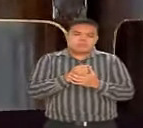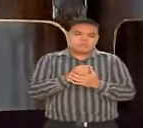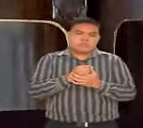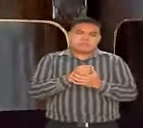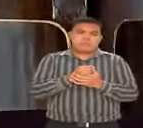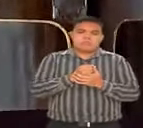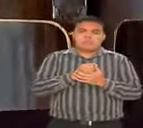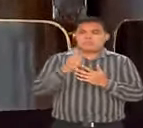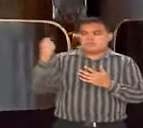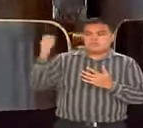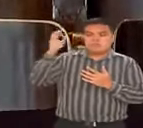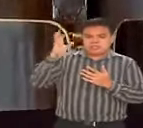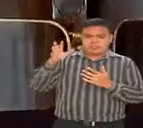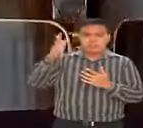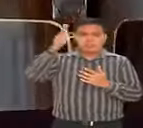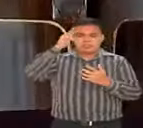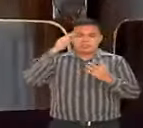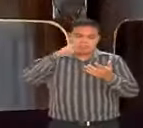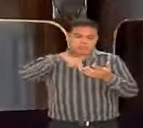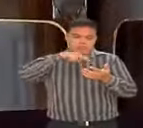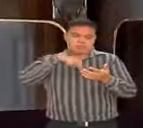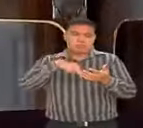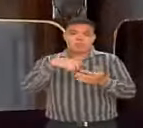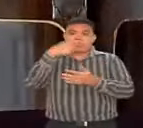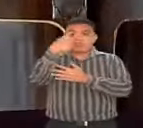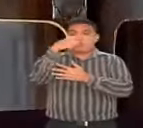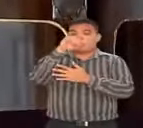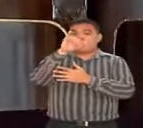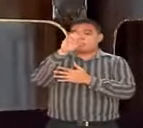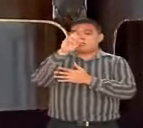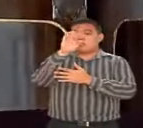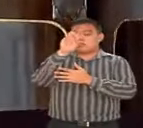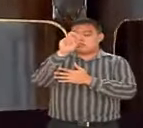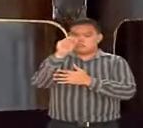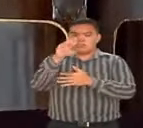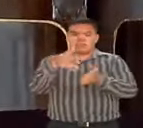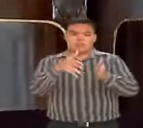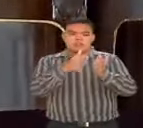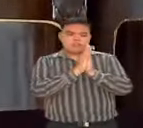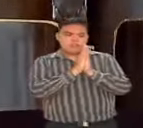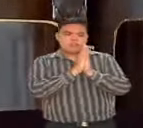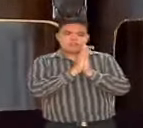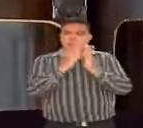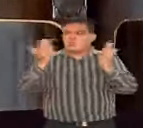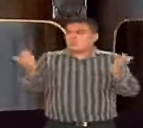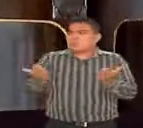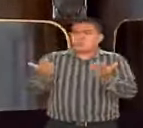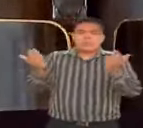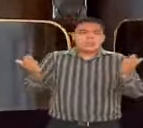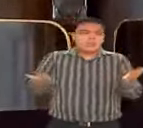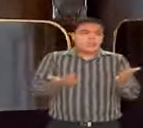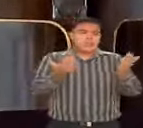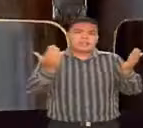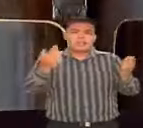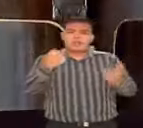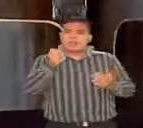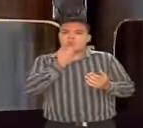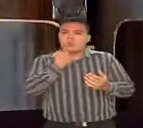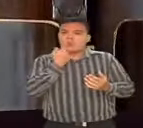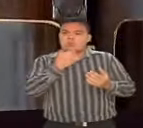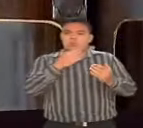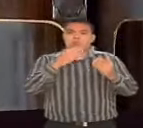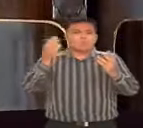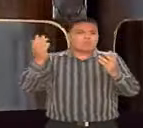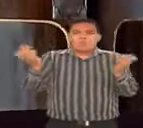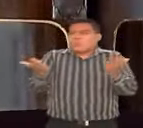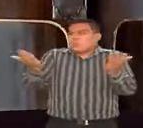fact, when I was reading this passage of scripture, Gideon was asking, asa naman to ang katong gipangsulting